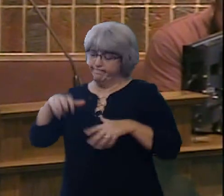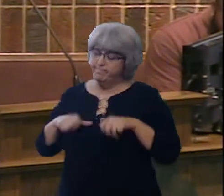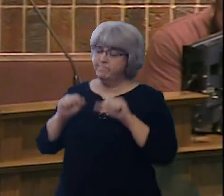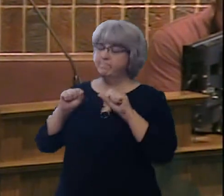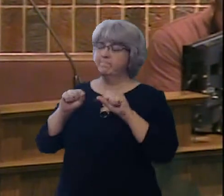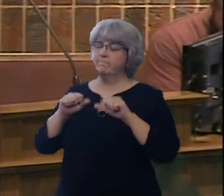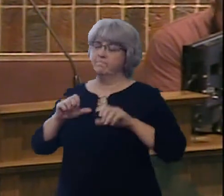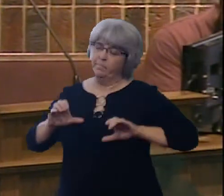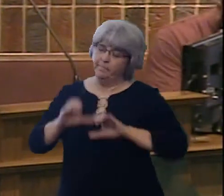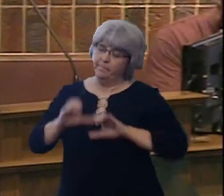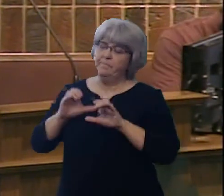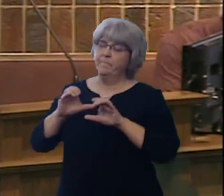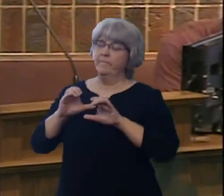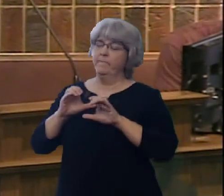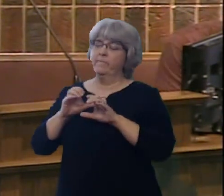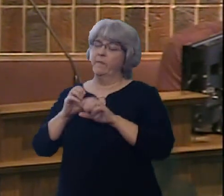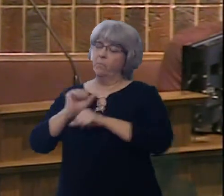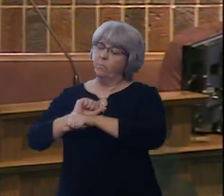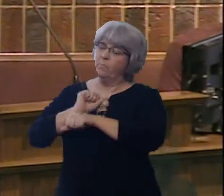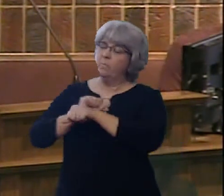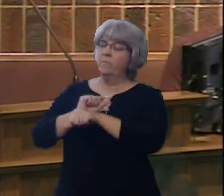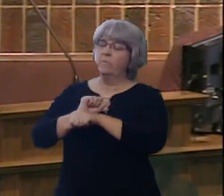into making their jobs easier.